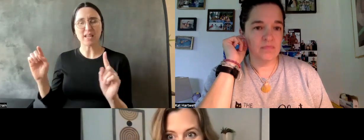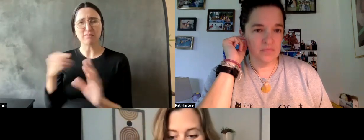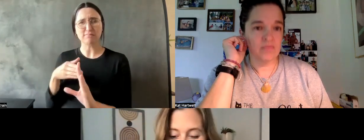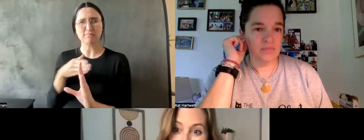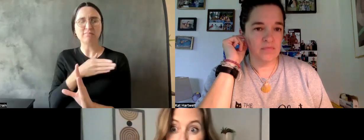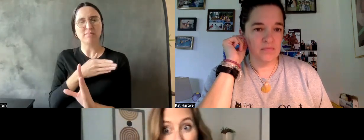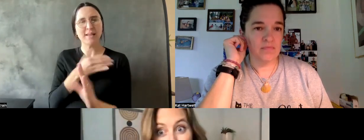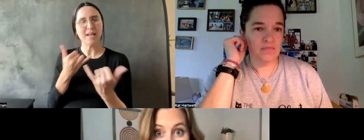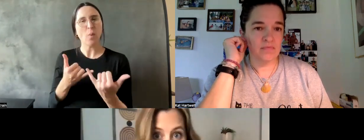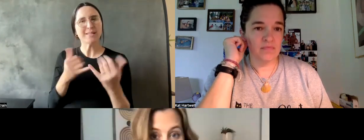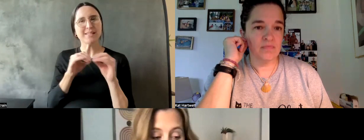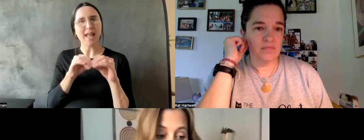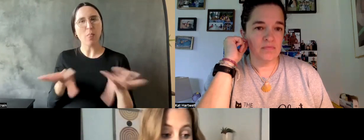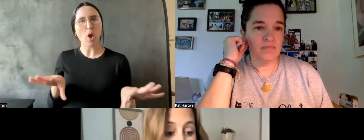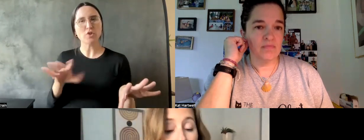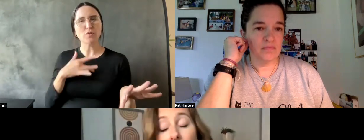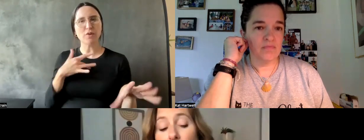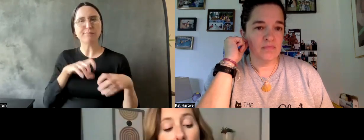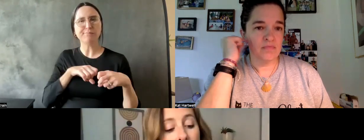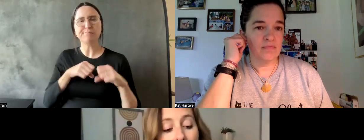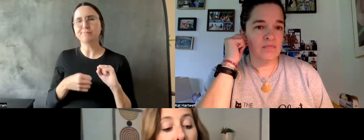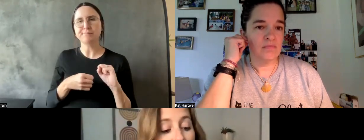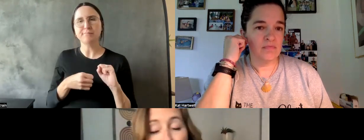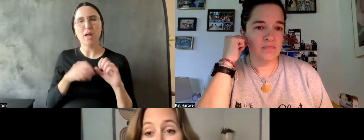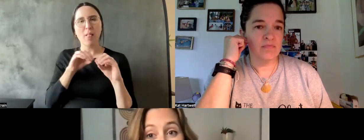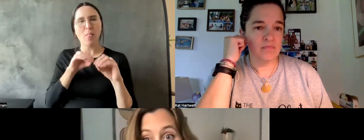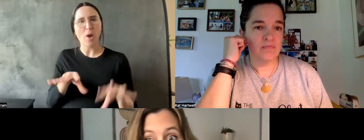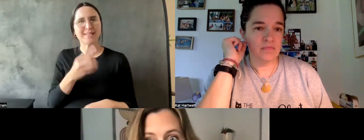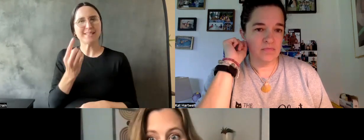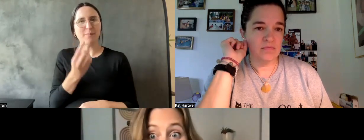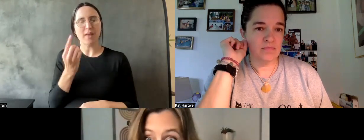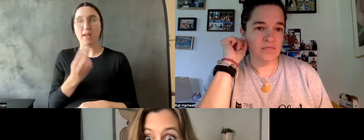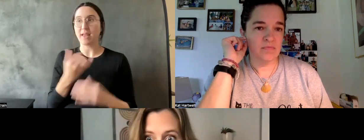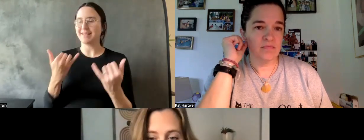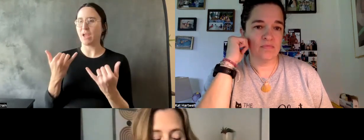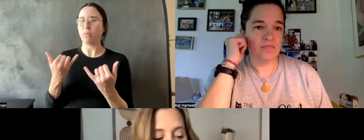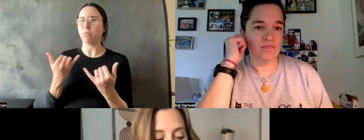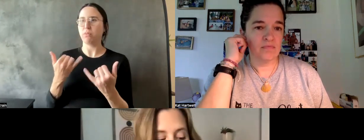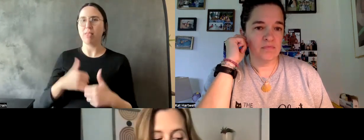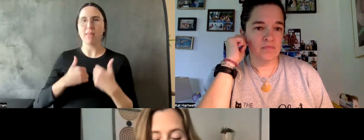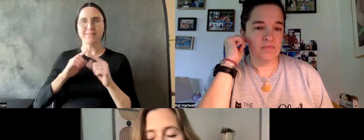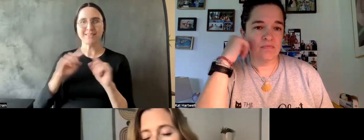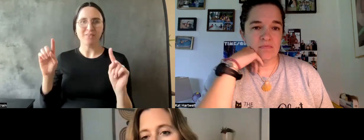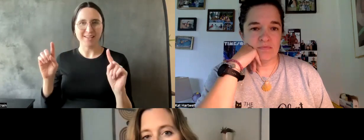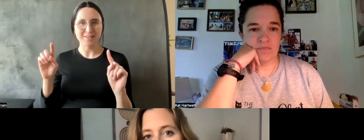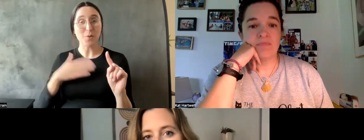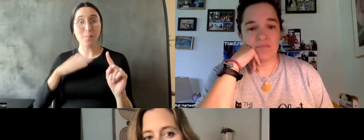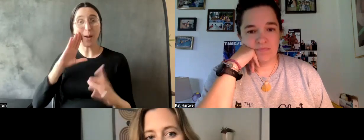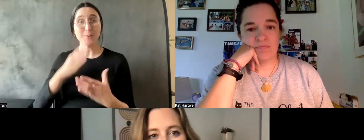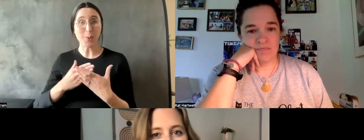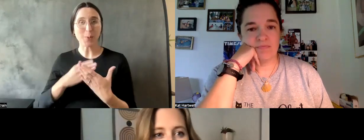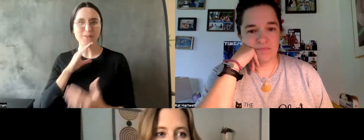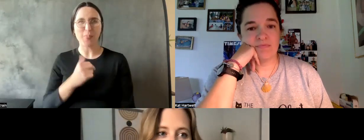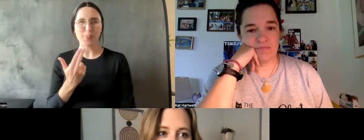to be. And now it's something completely different, and now, she's 13, she'll be 14 on October.